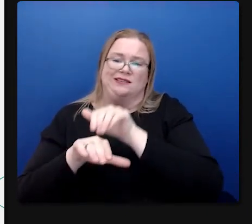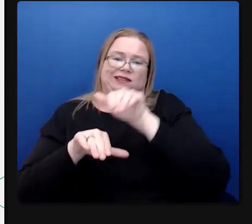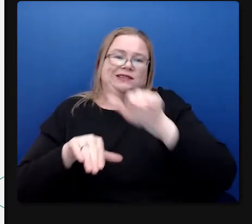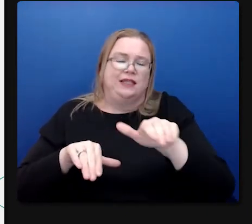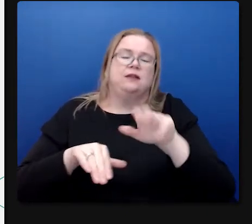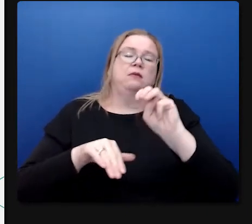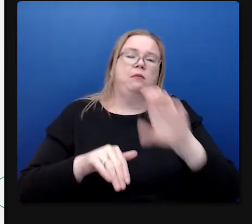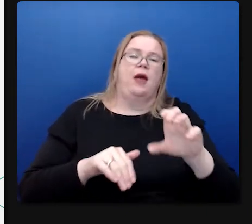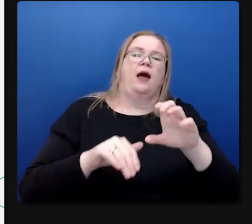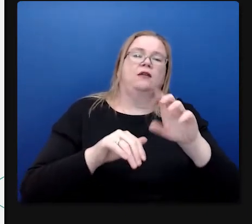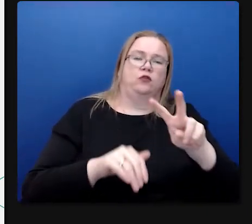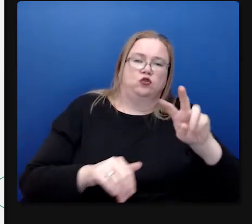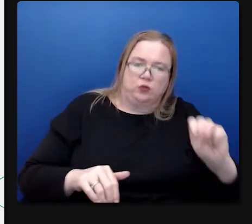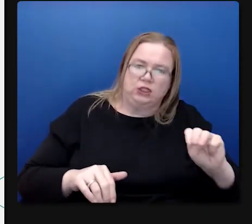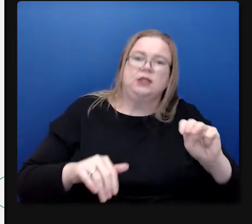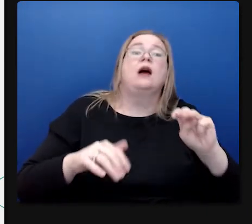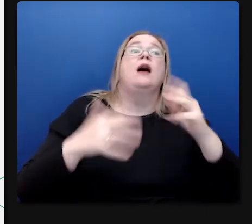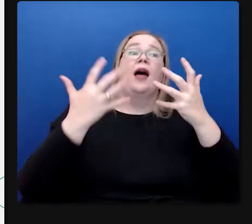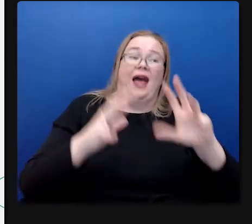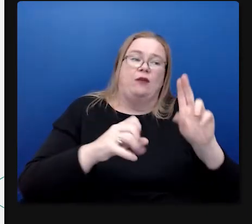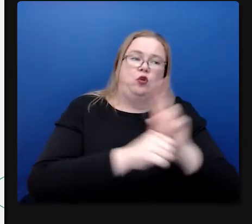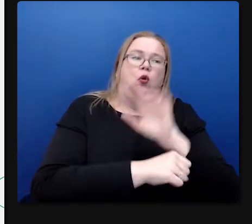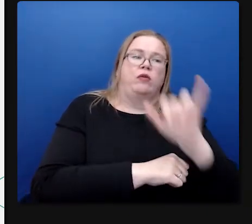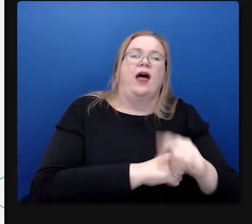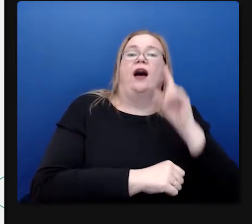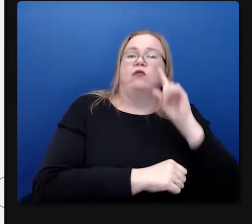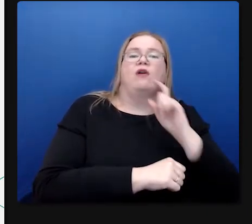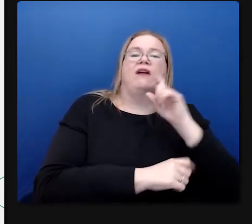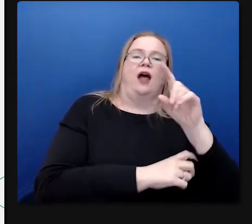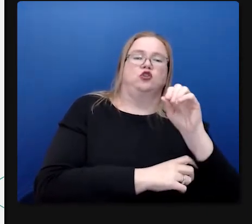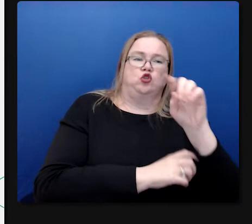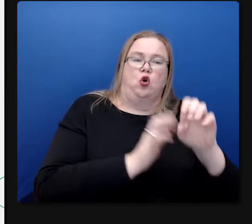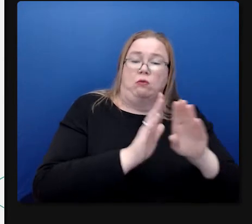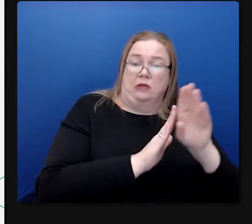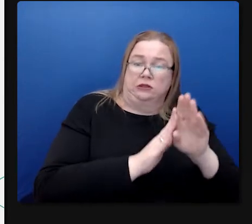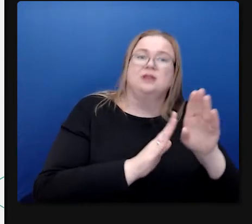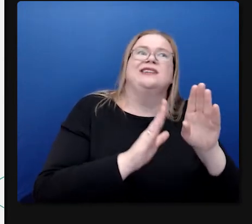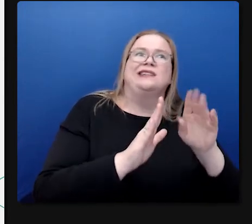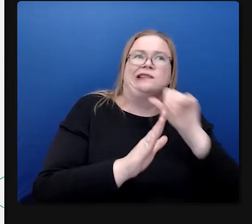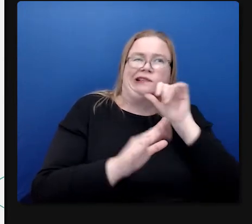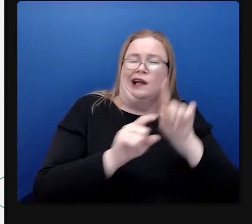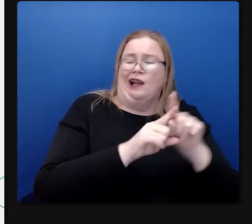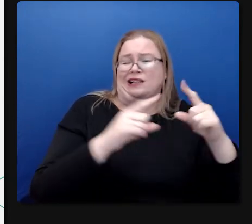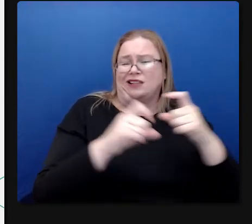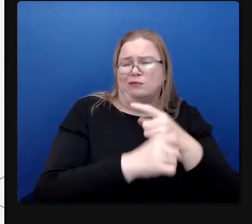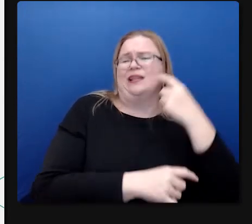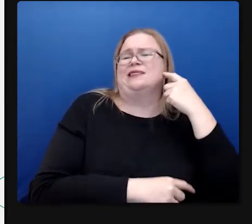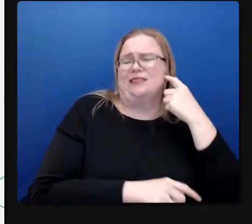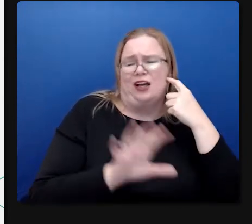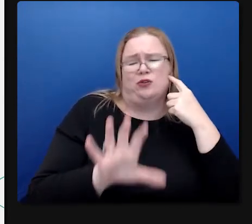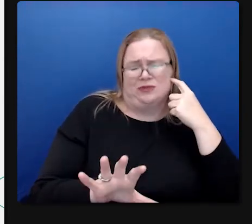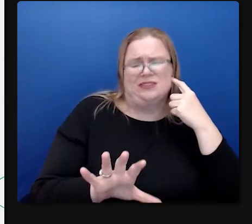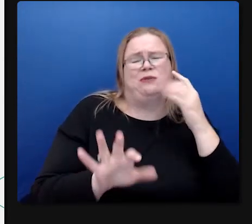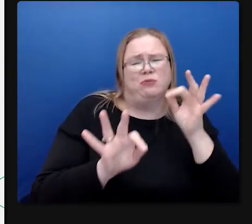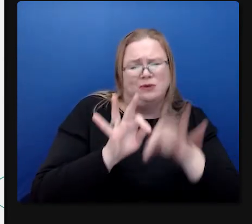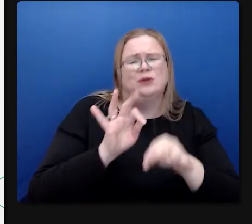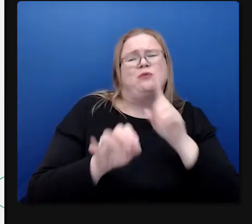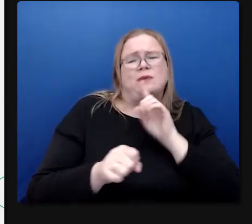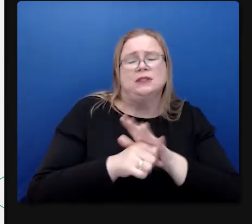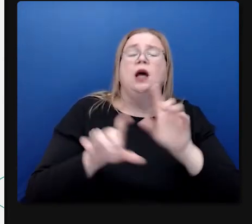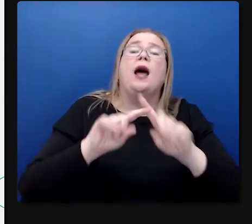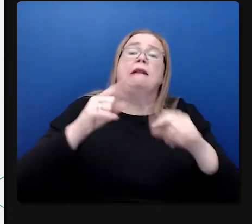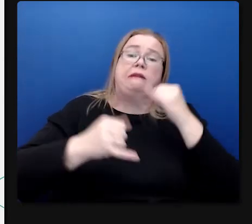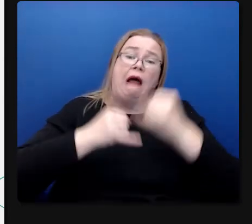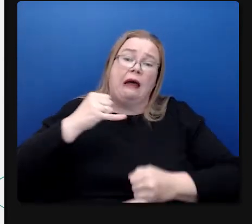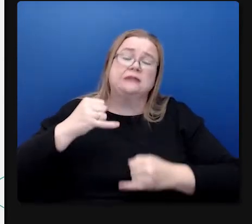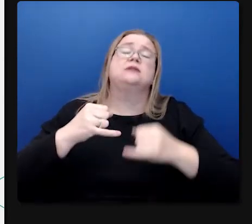build over to a Mac virtual machine, and then use that for the actual Xcode build, which is not as complicated as it sounds. And then finally, we'll